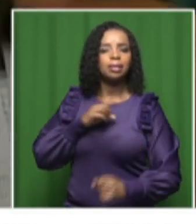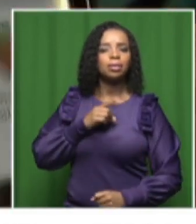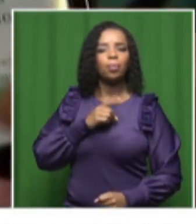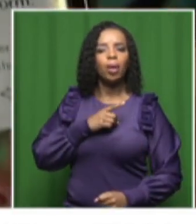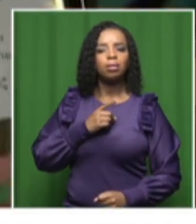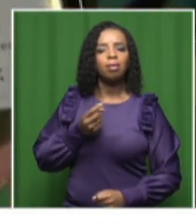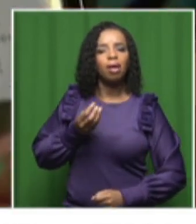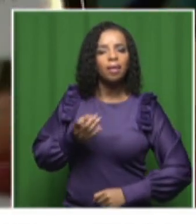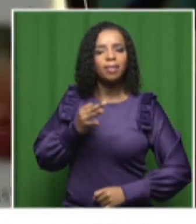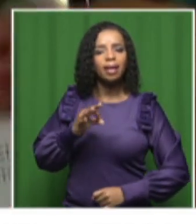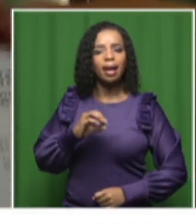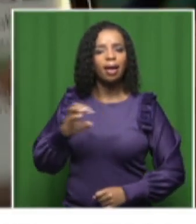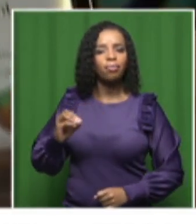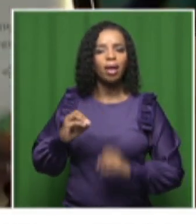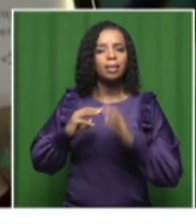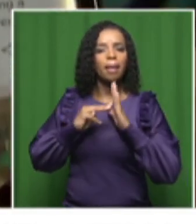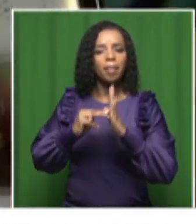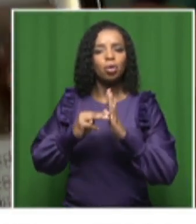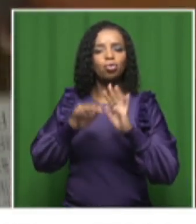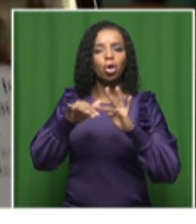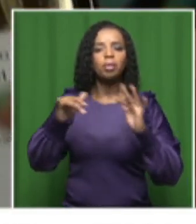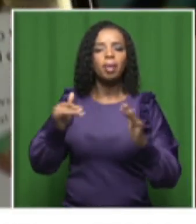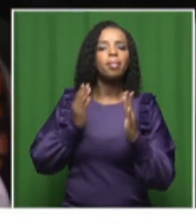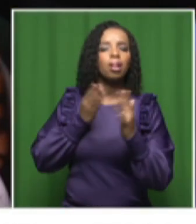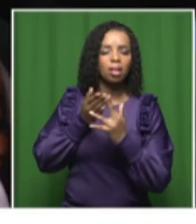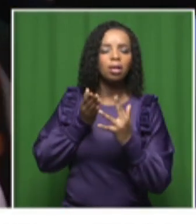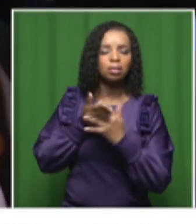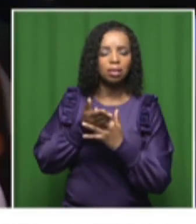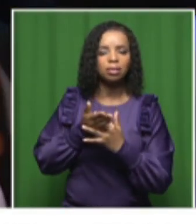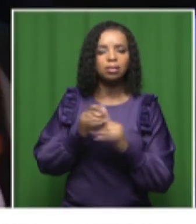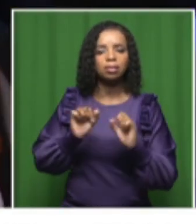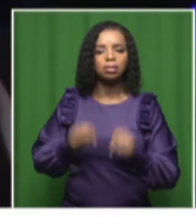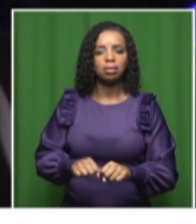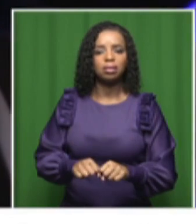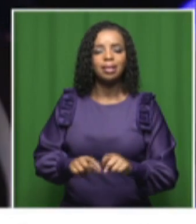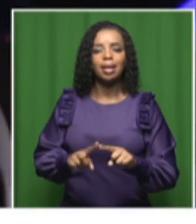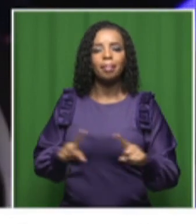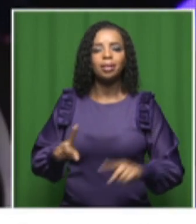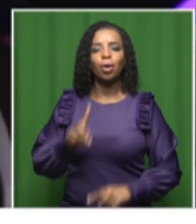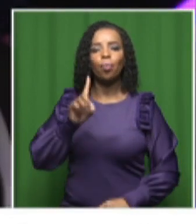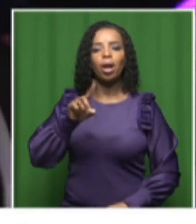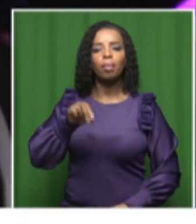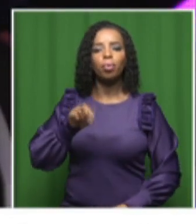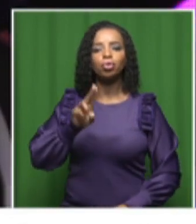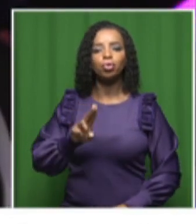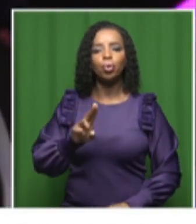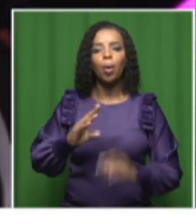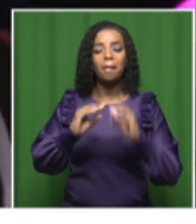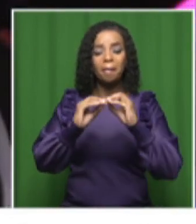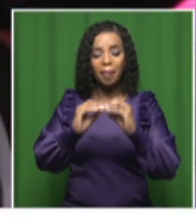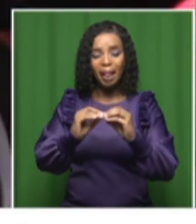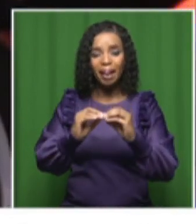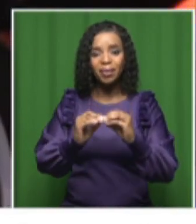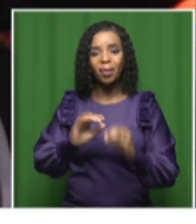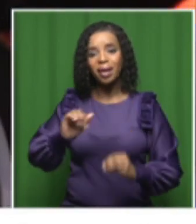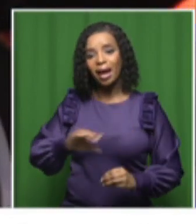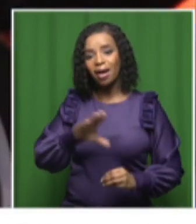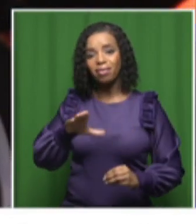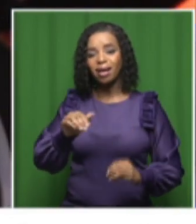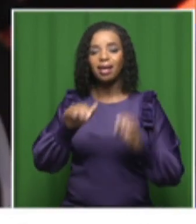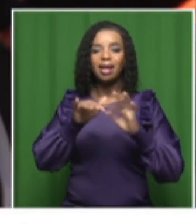estimated 300 million people having internet access out of estimated 1.2 billion African continent's